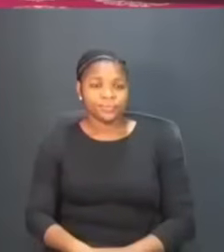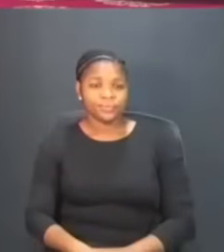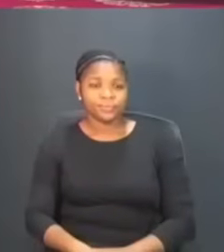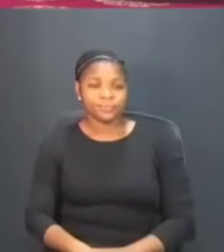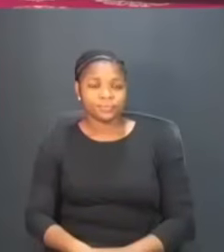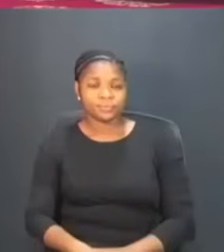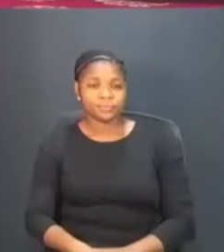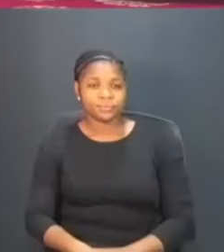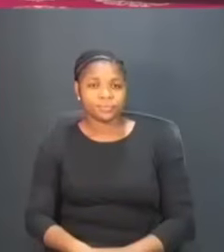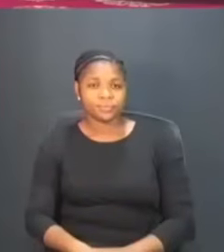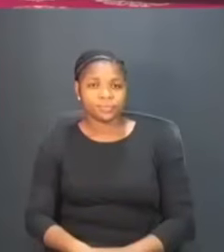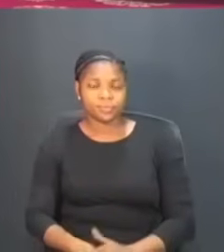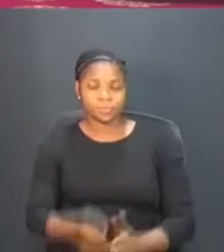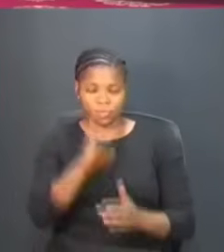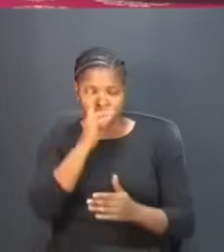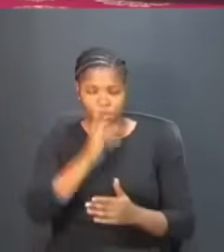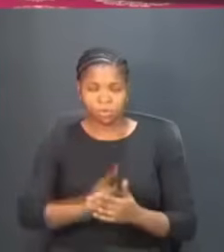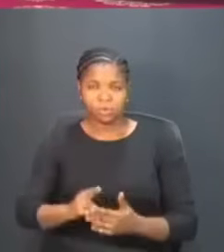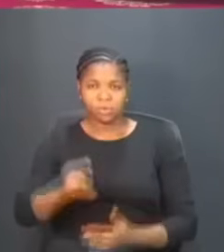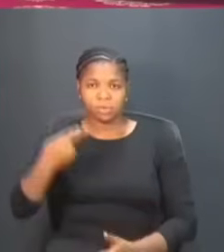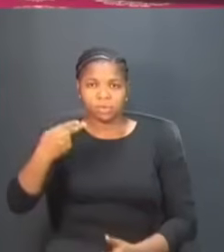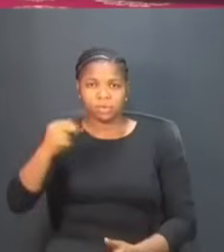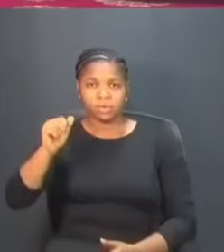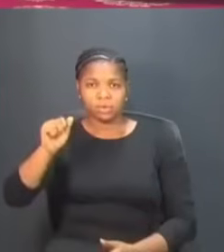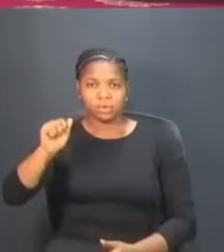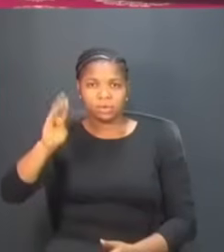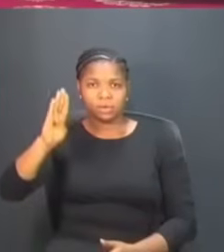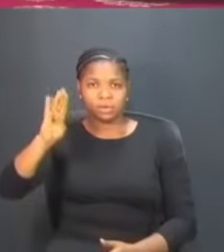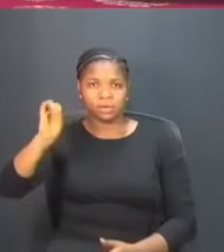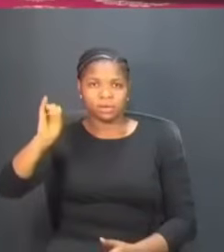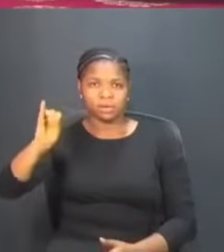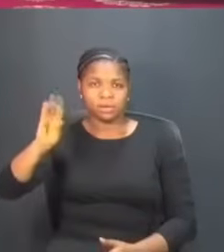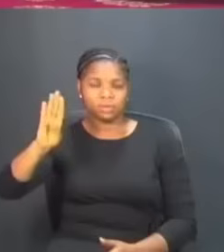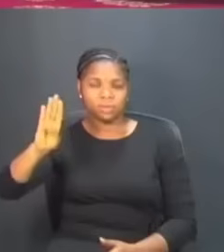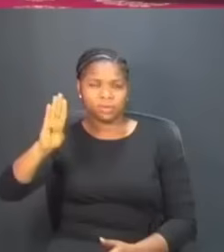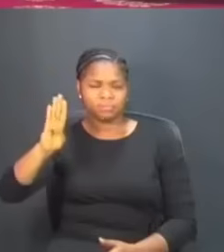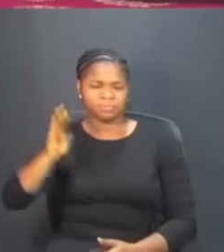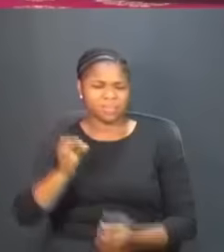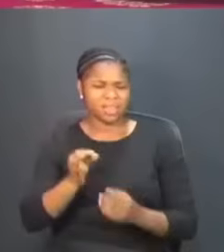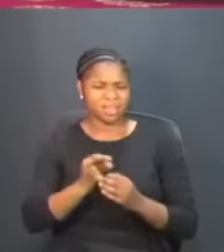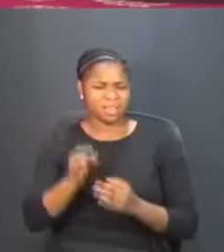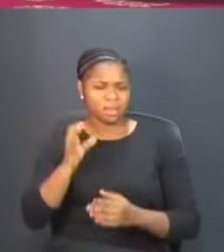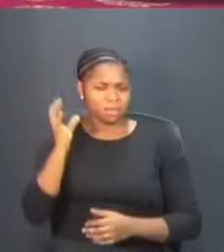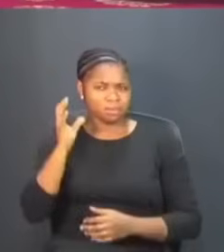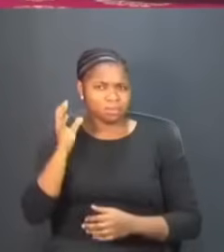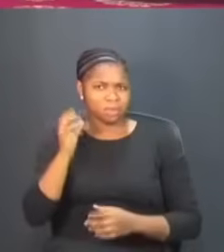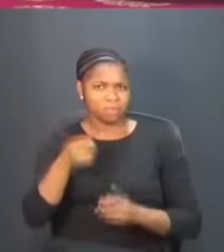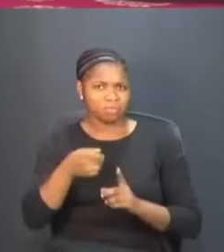Abu Habib. Mr. Speaker, if I heard the minister right, he said